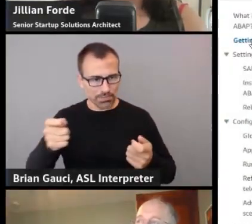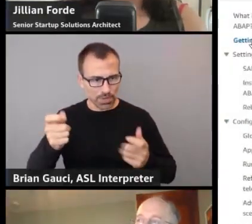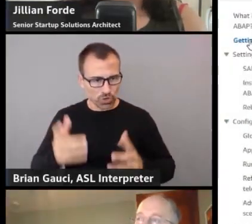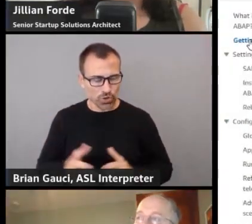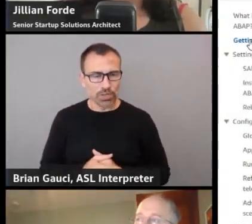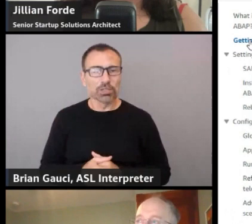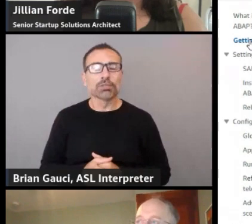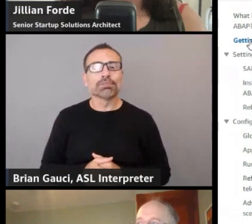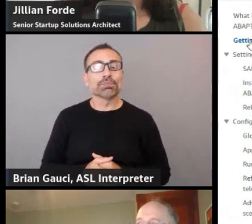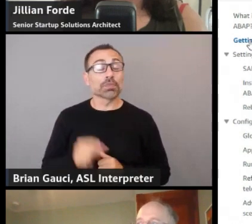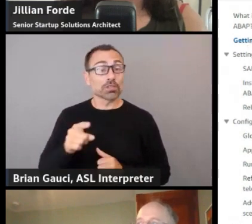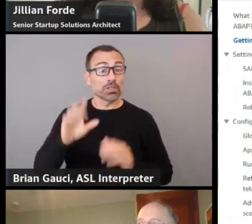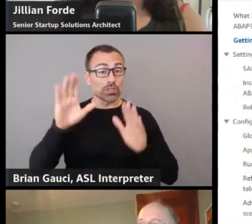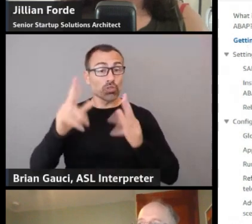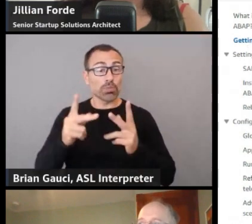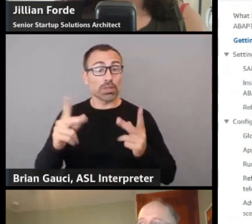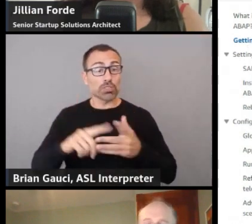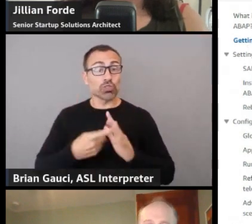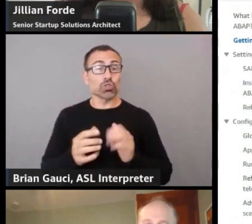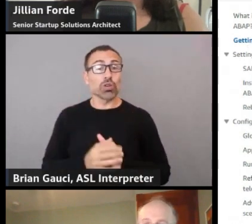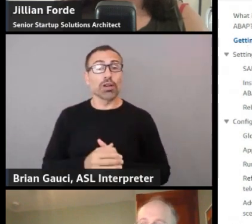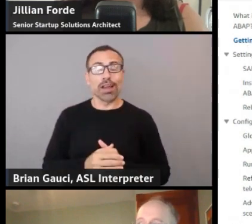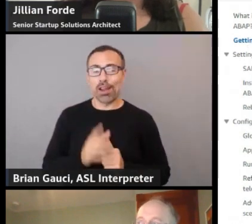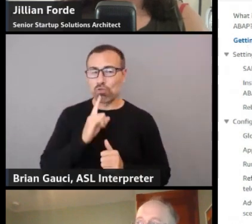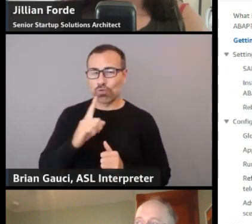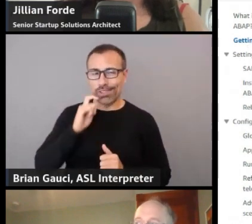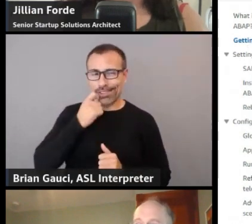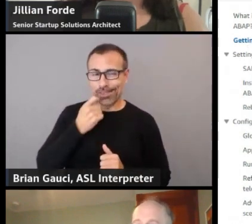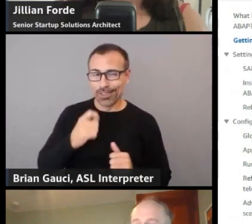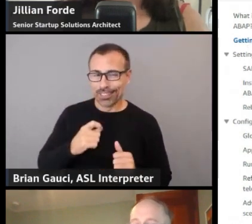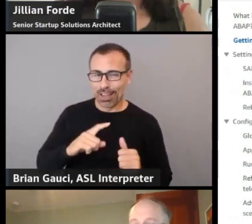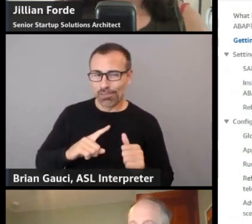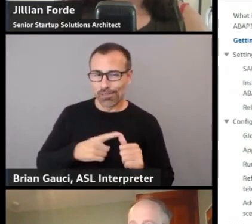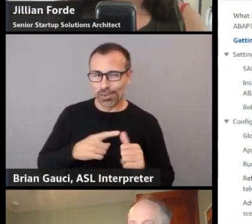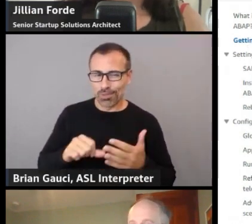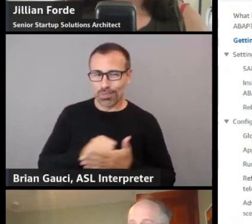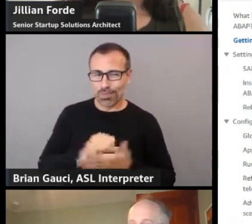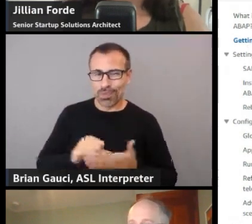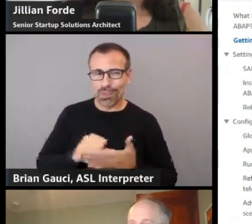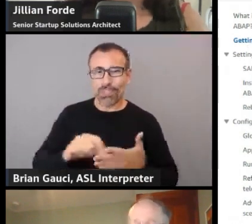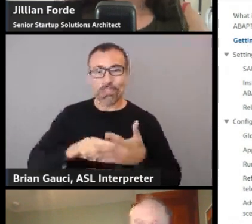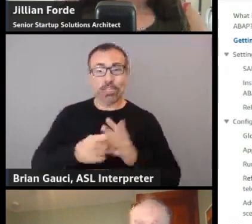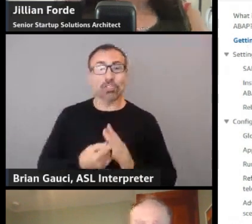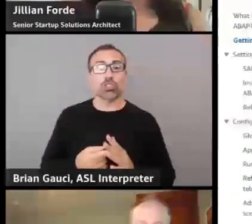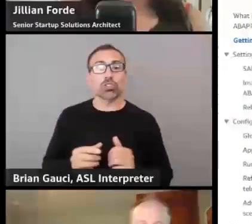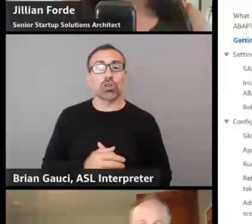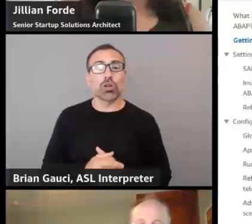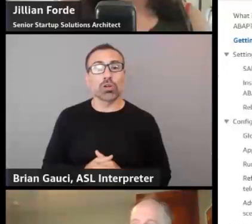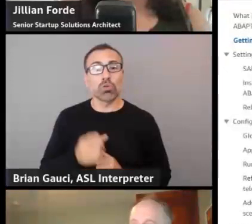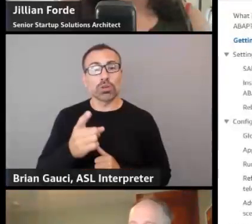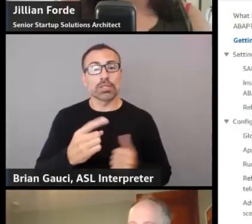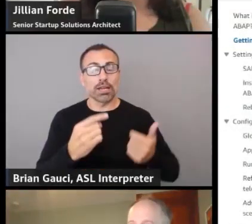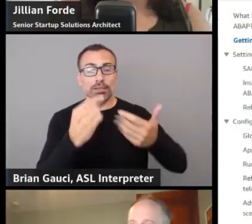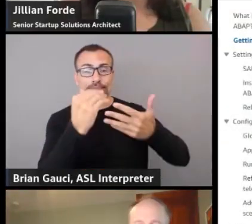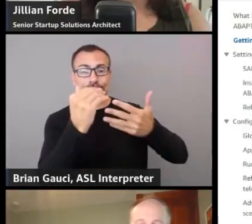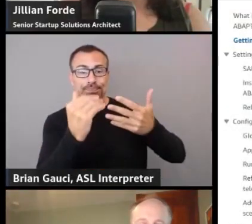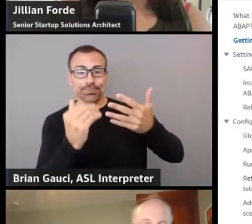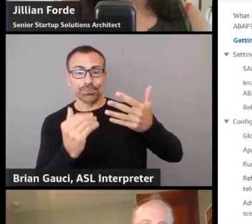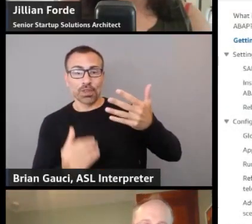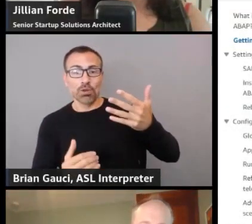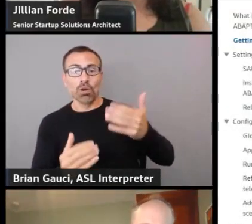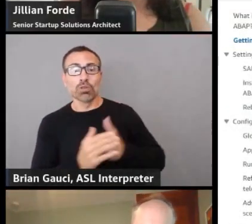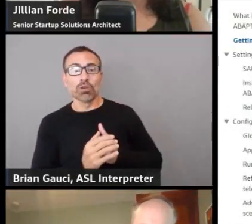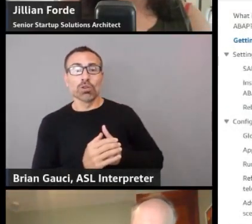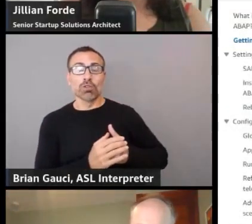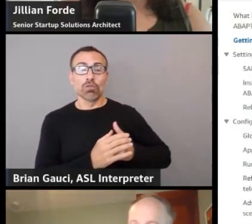probably really cool is this Getting Started page, which has a soup to nuts walkthrough from installing to writing your